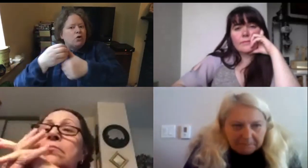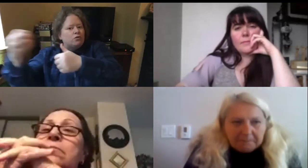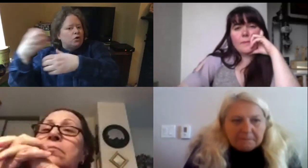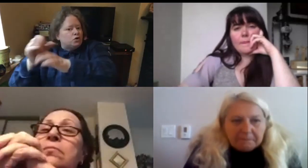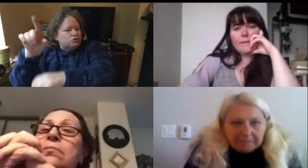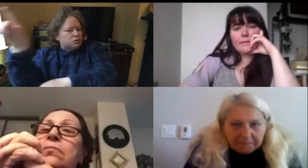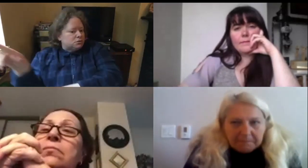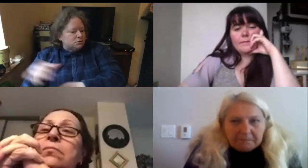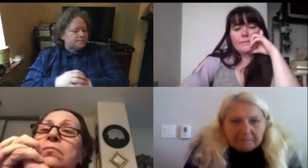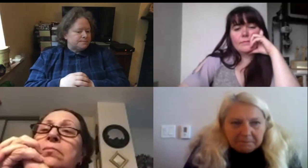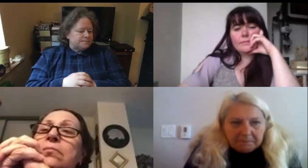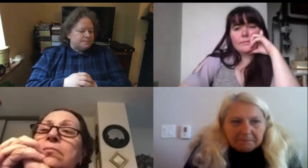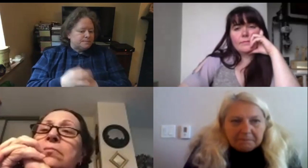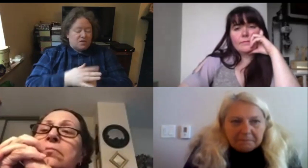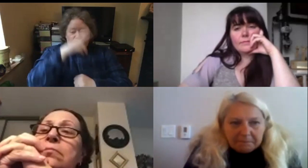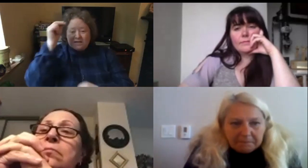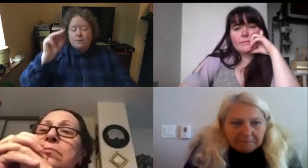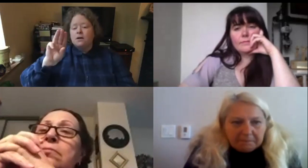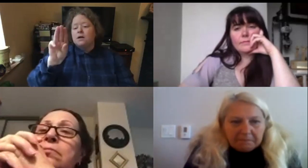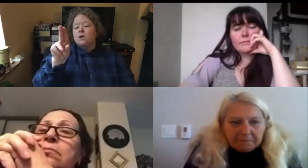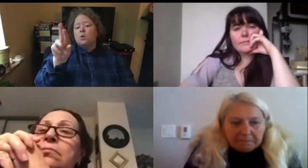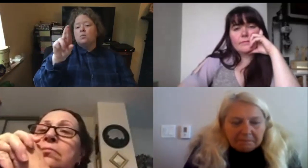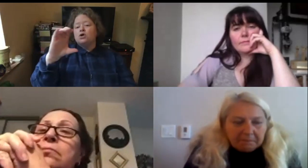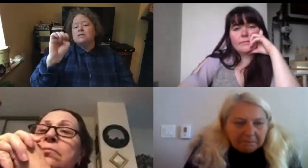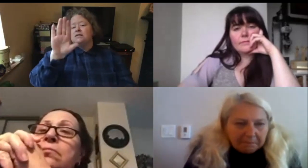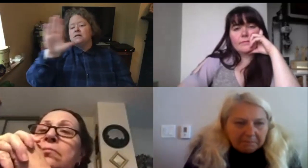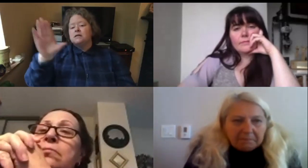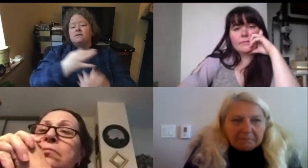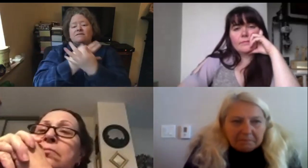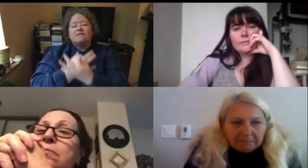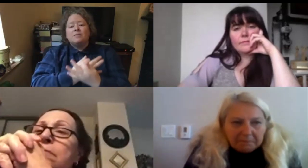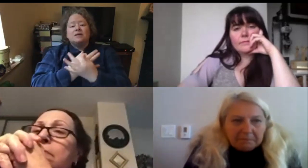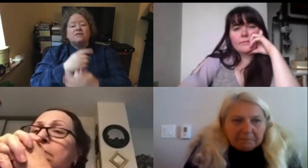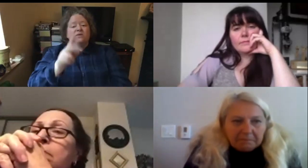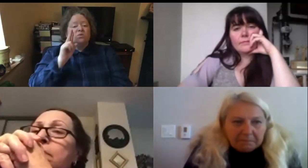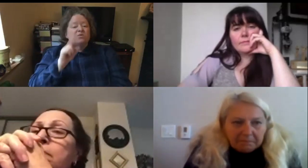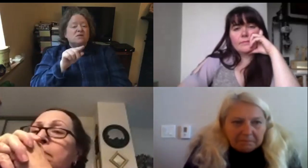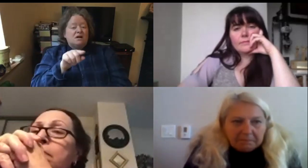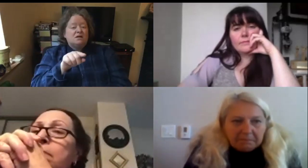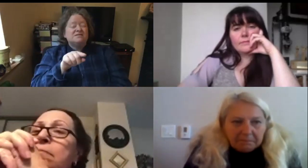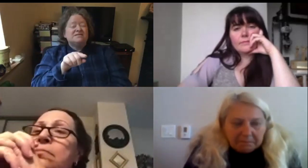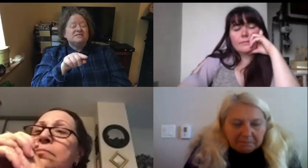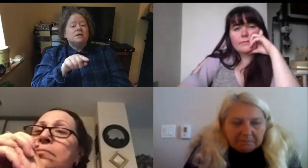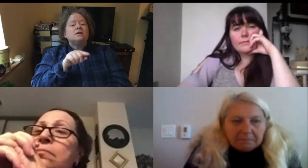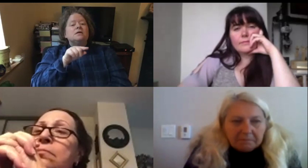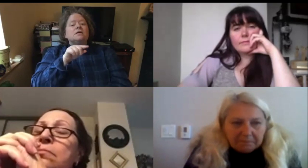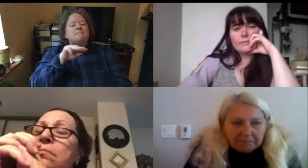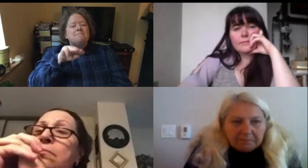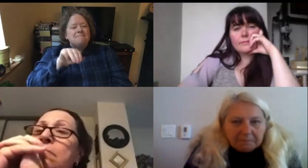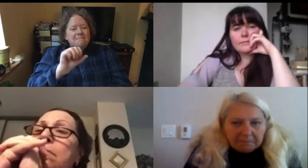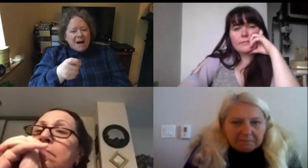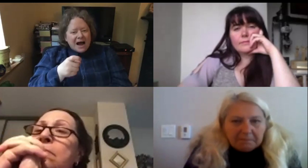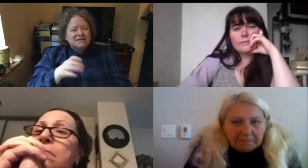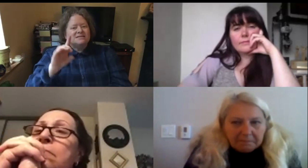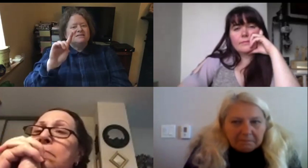But they could have been sent to a deaf school in England or other countries. For example, the Purcell family,